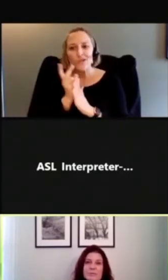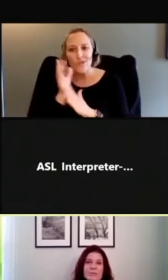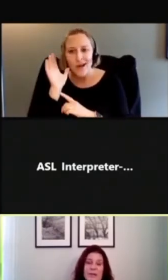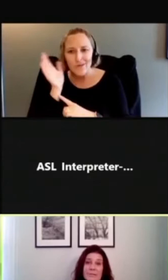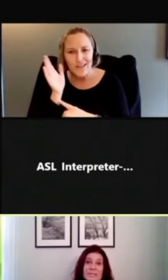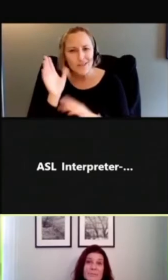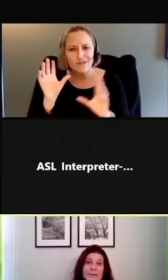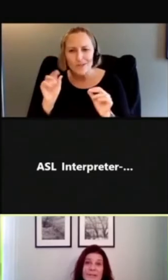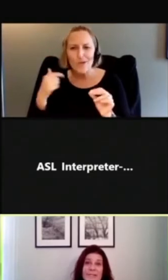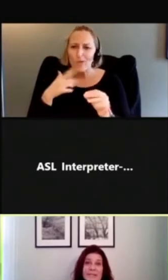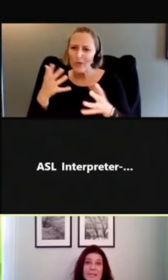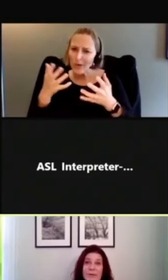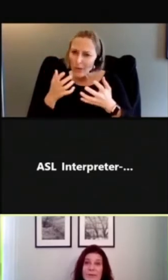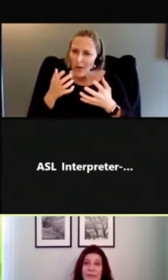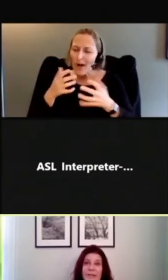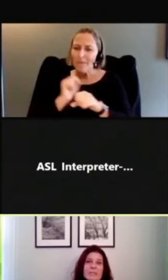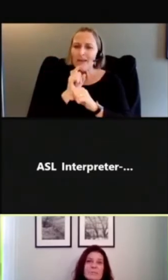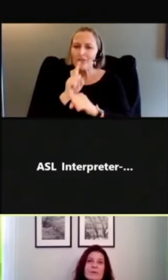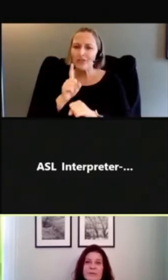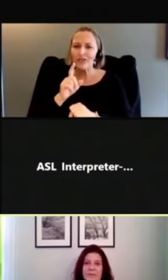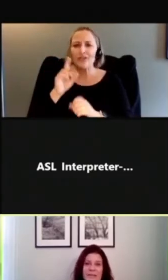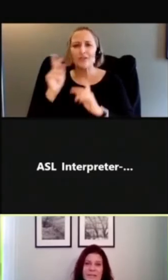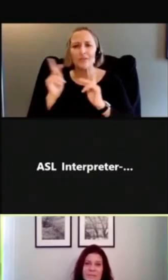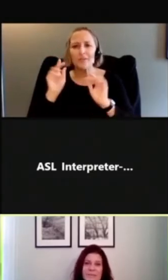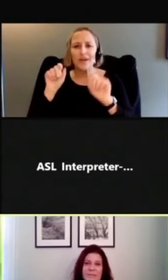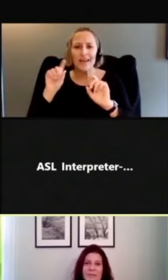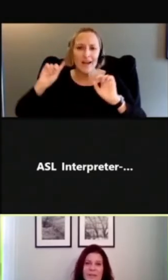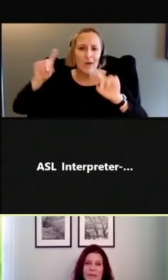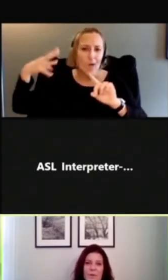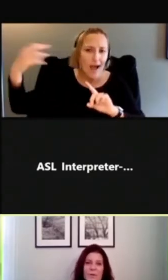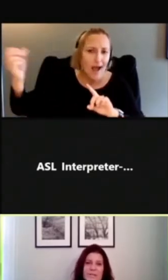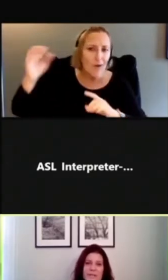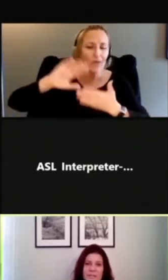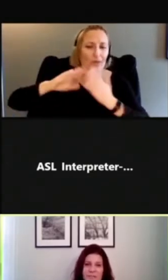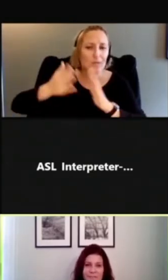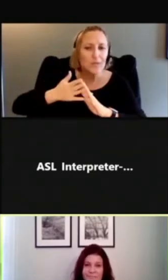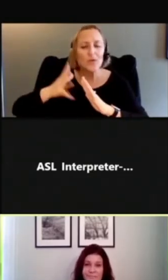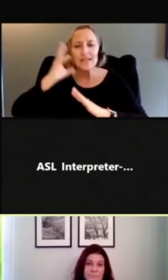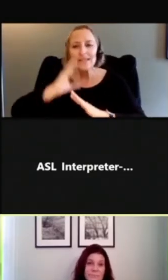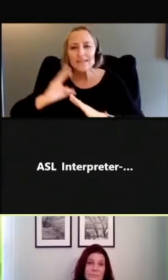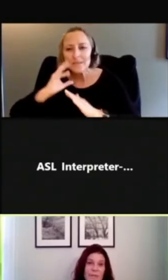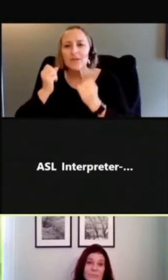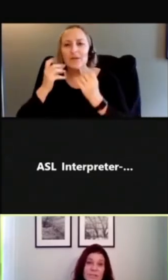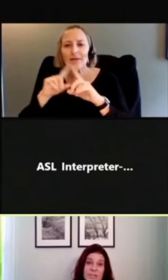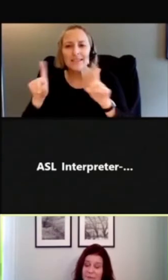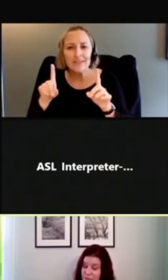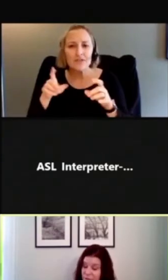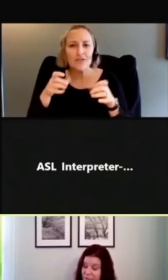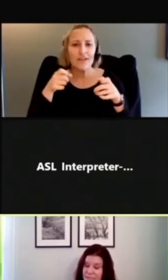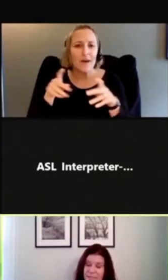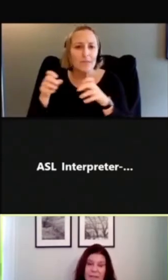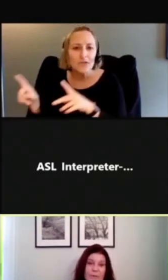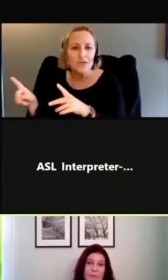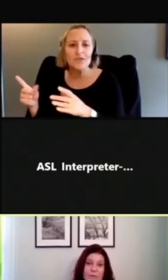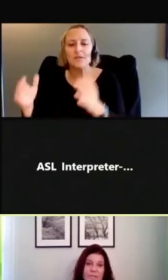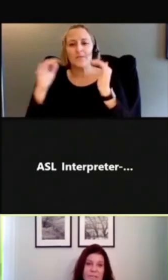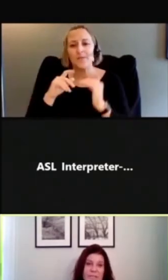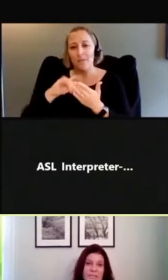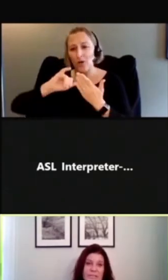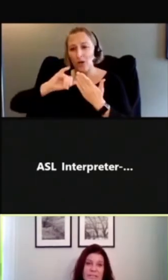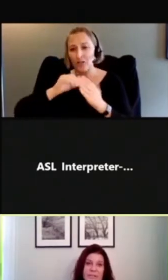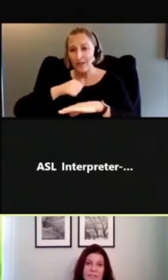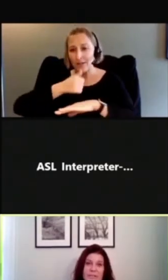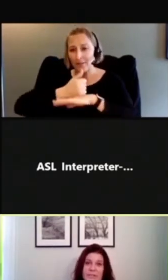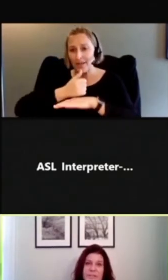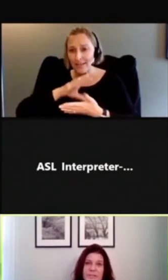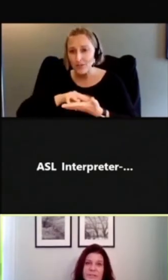getting people experience in the community, experience, like I said, with different organizations. Project-based learning is another important